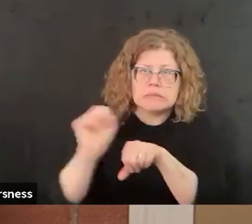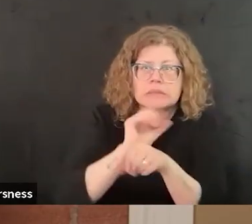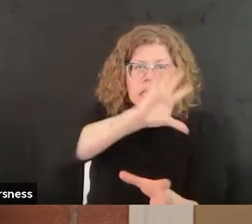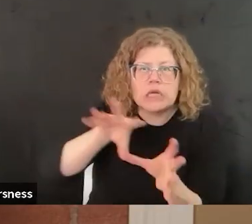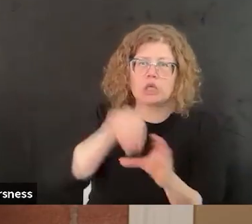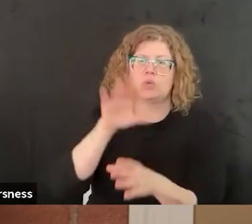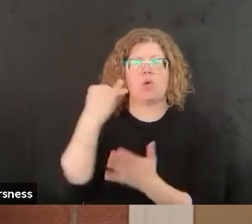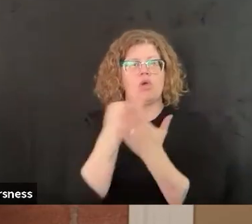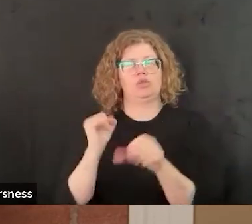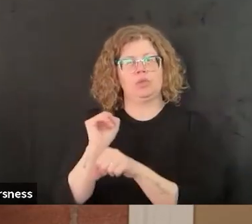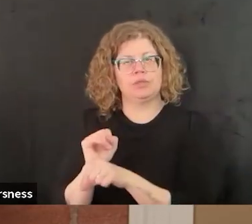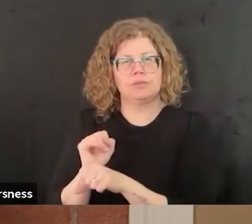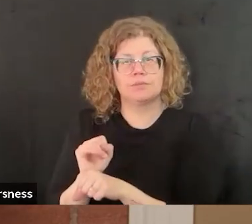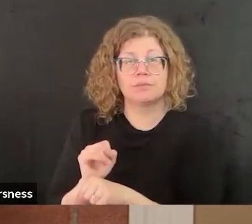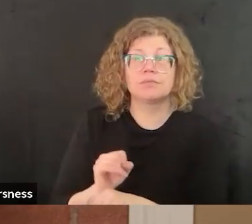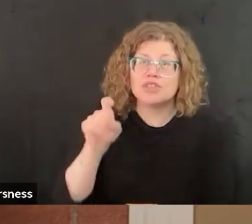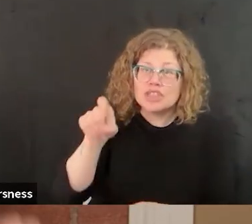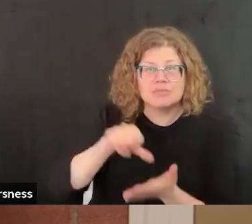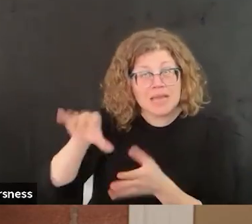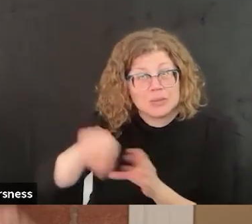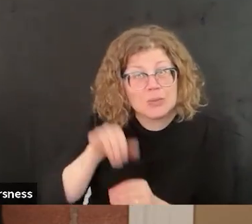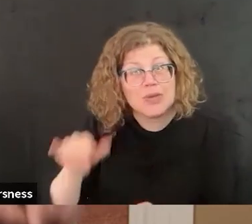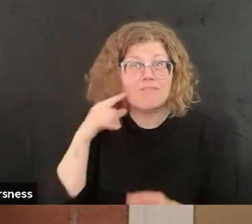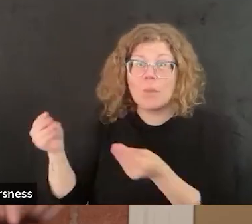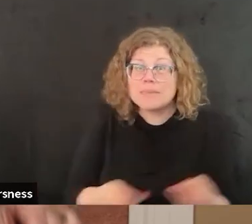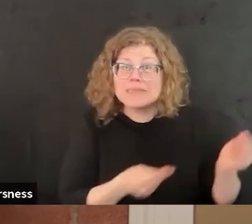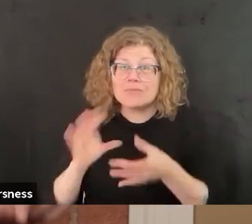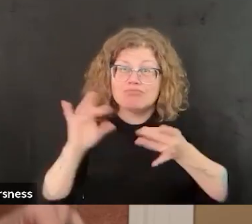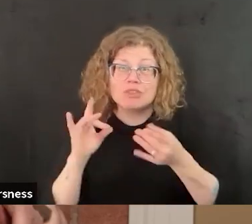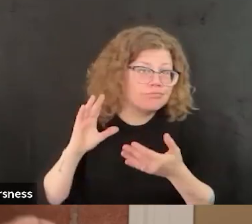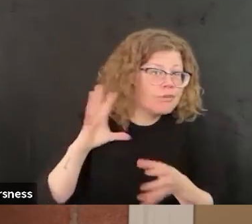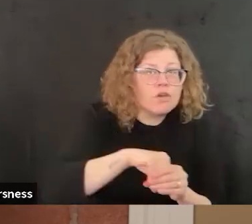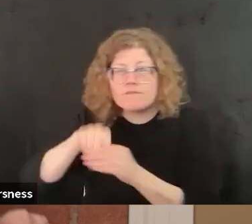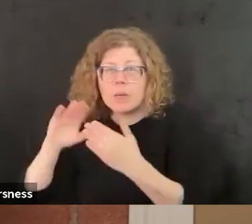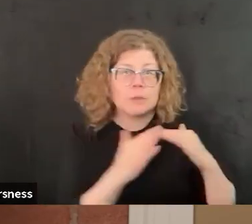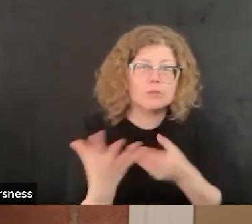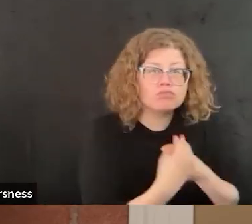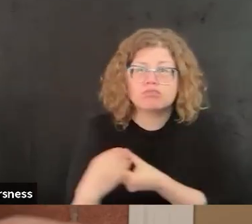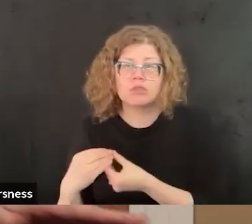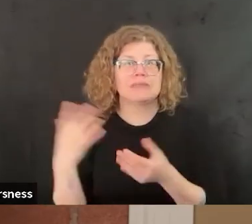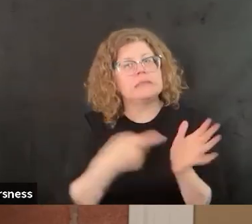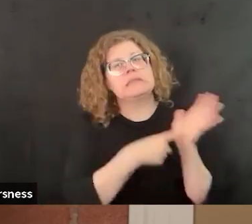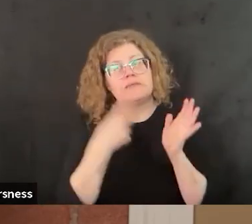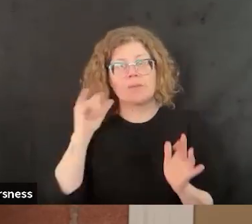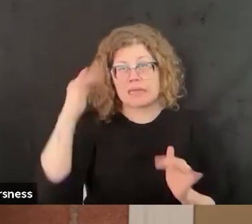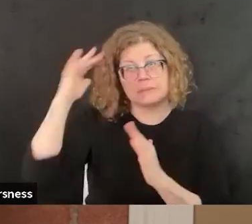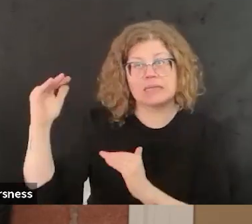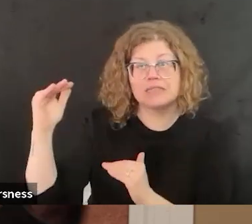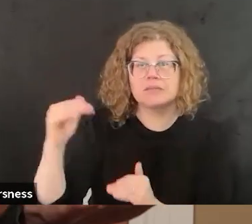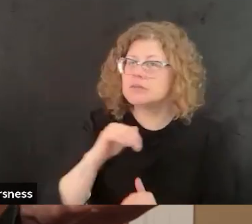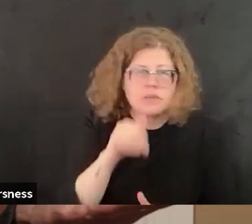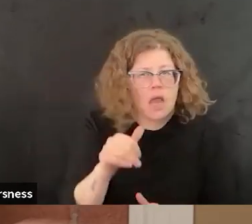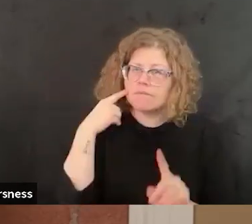your overall artwork, that means that you need to be paid for the community engagement that they're requiring you to do. That is a separate line